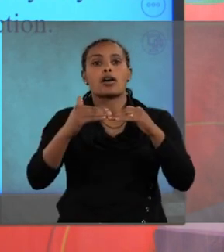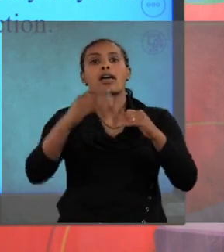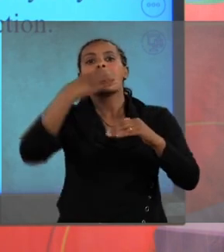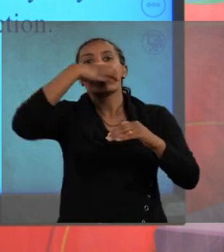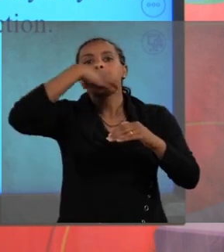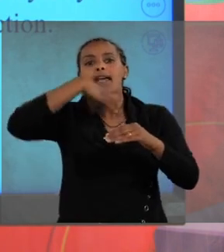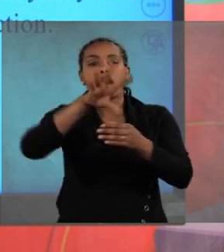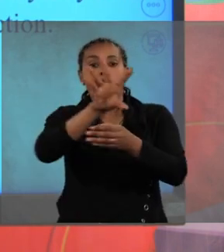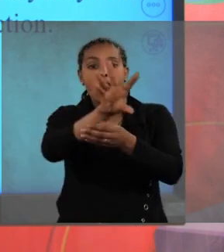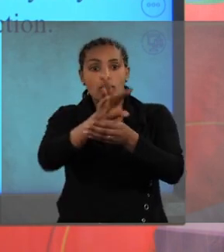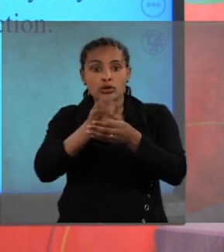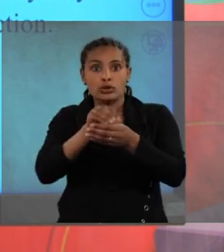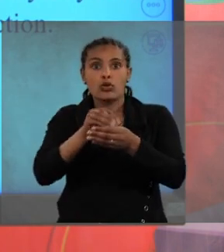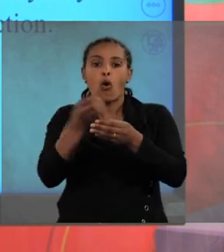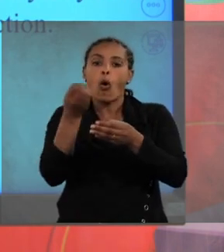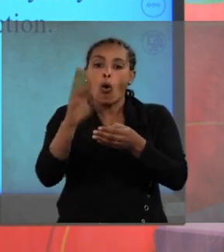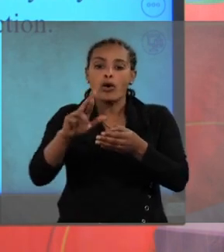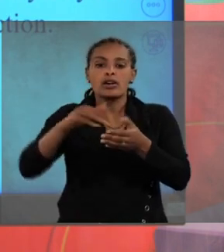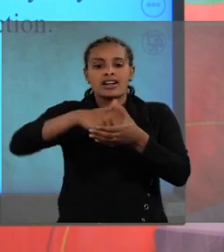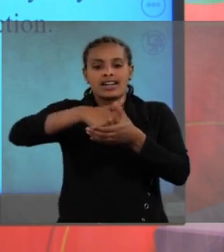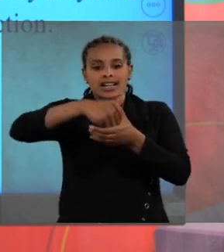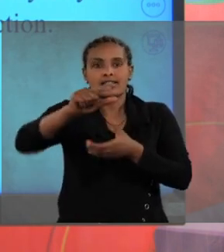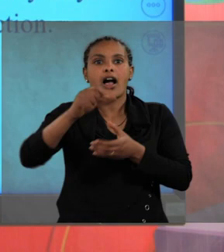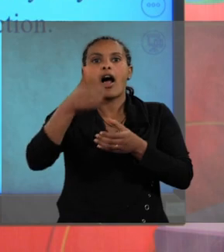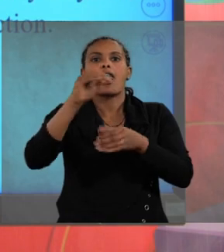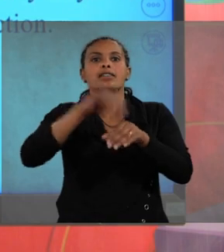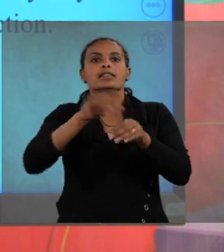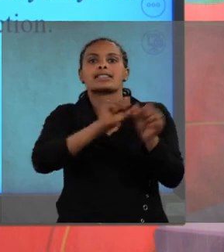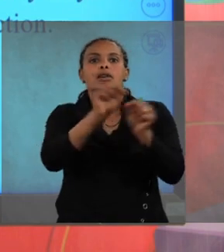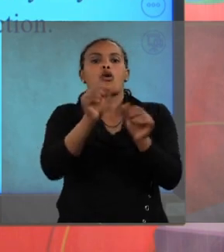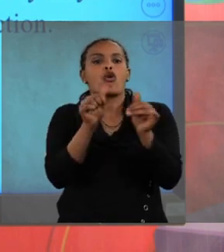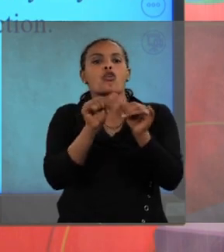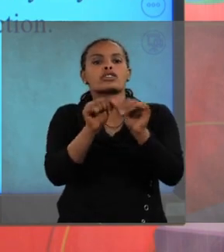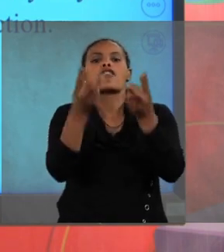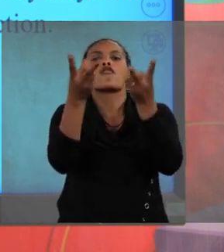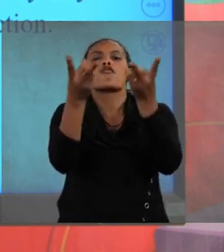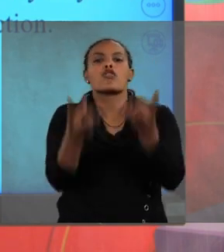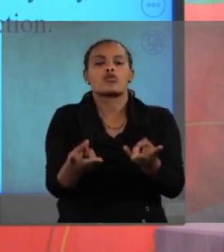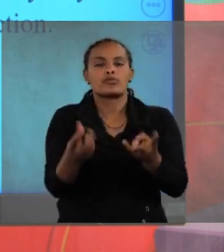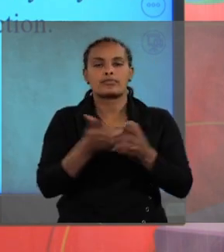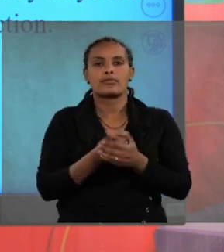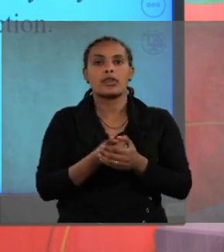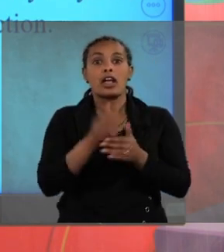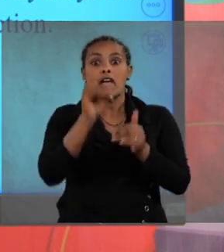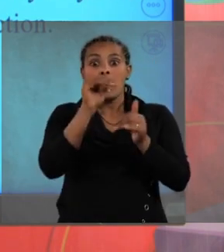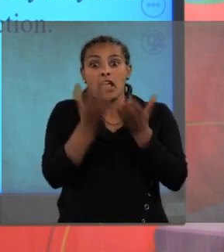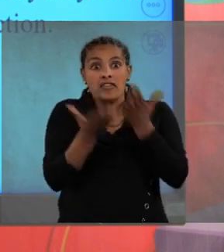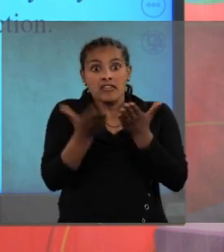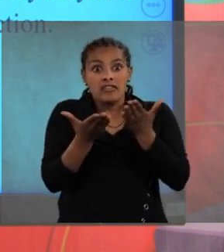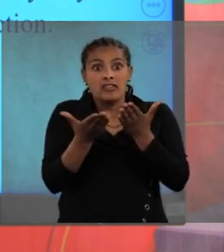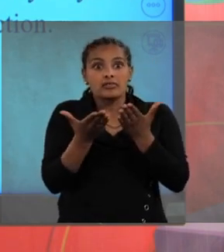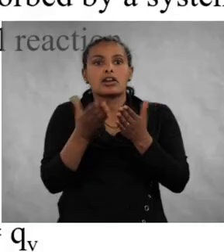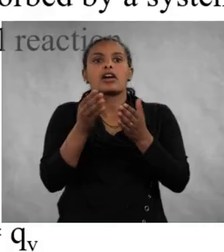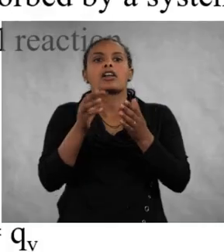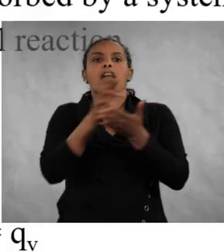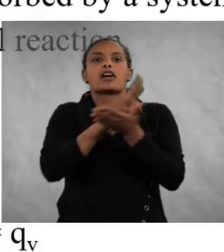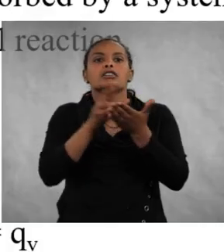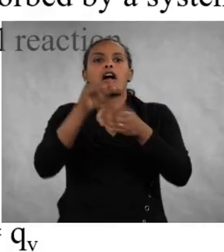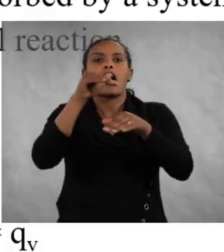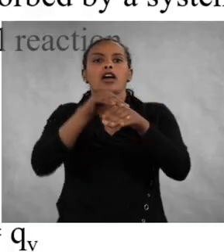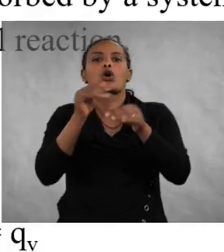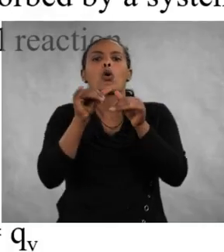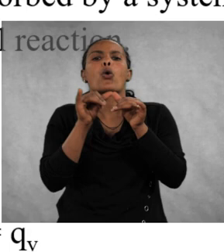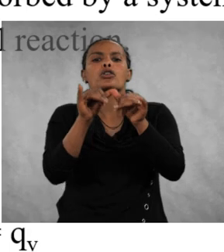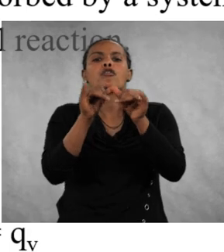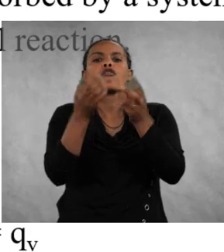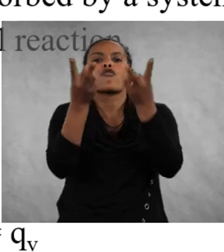heat absorbed or released by the system at constant volume if a reaction occurs at